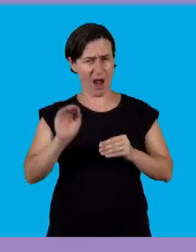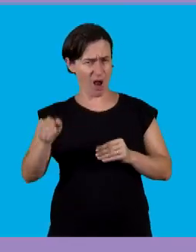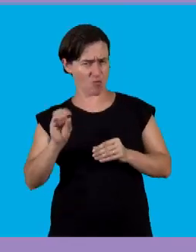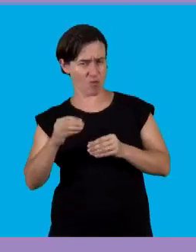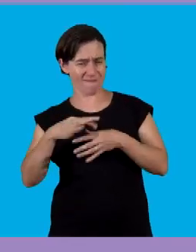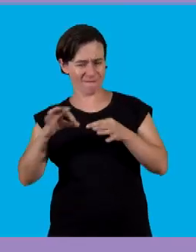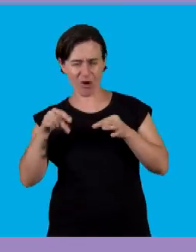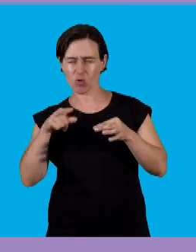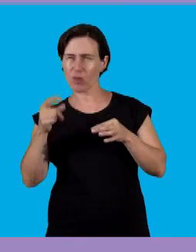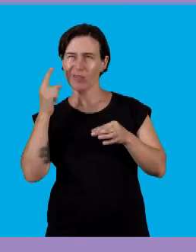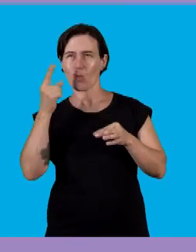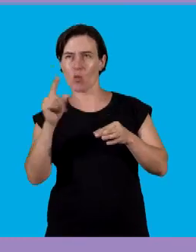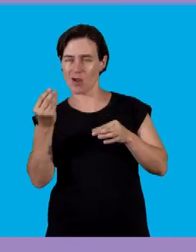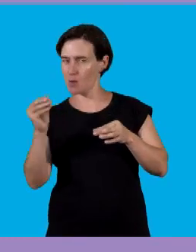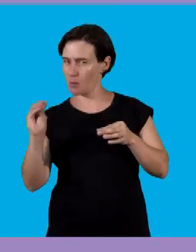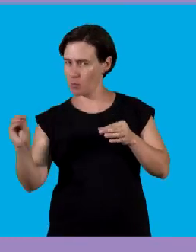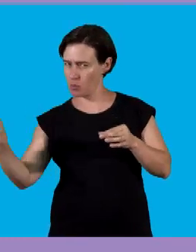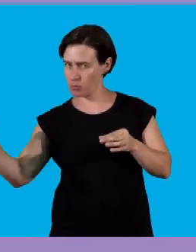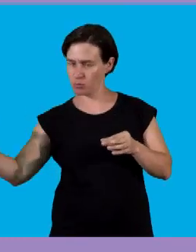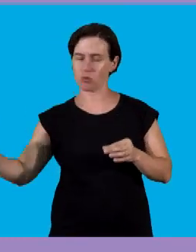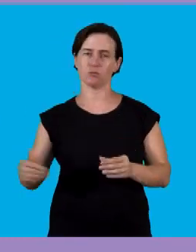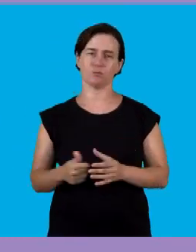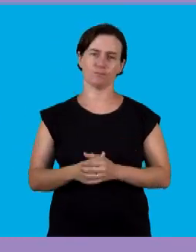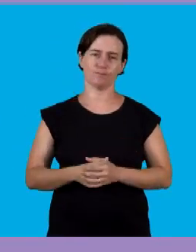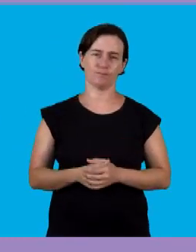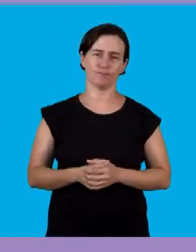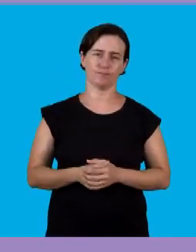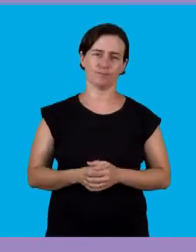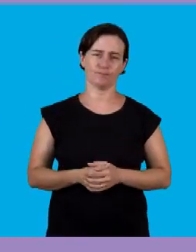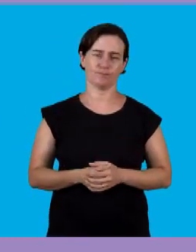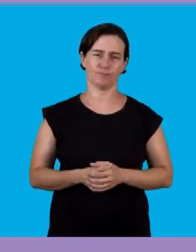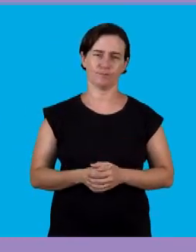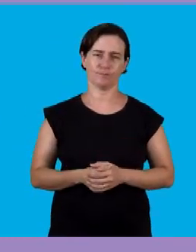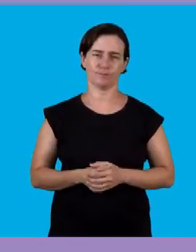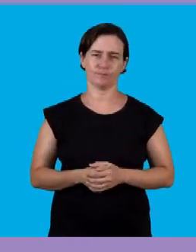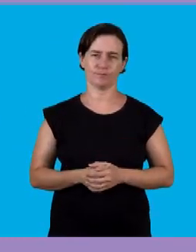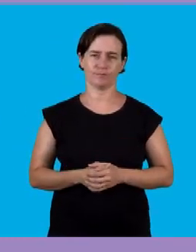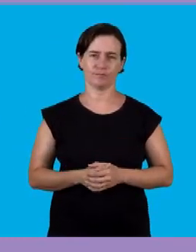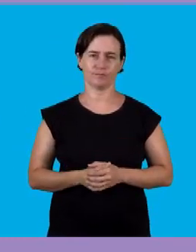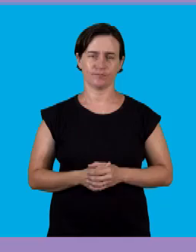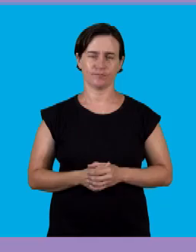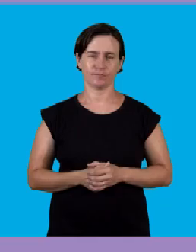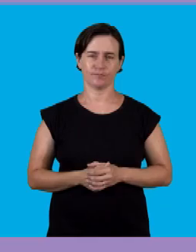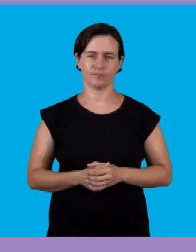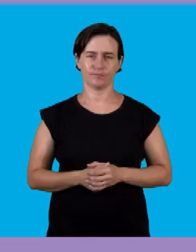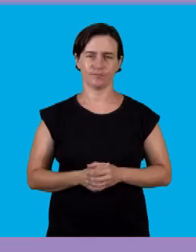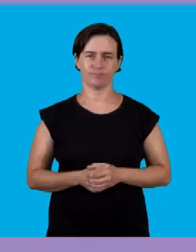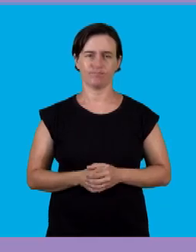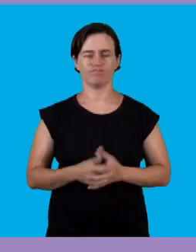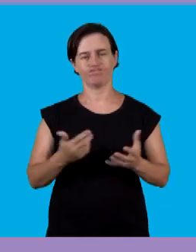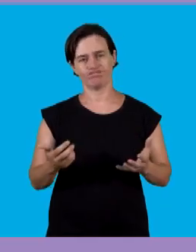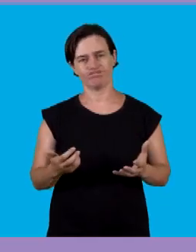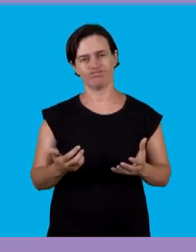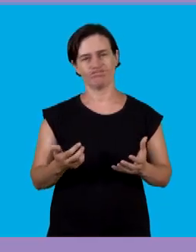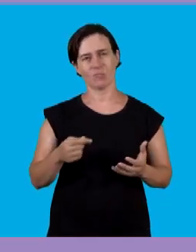output values to fill out the rest of the table. Or to fill in the rest of the table, we